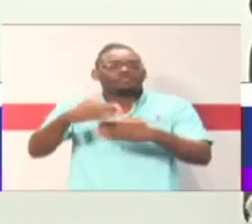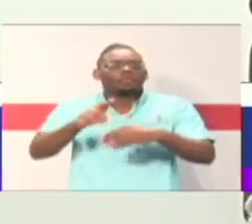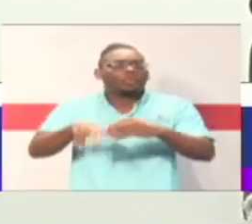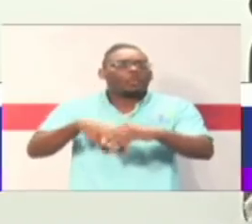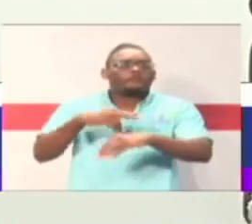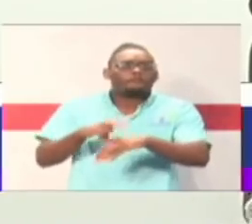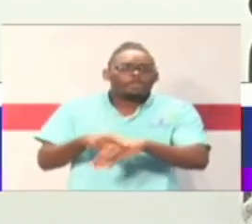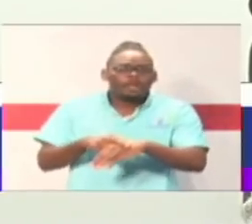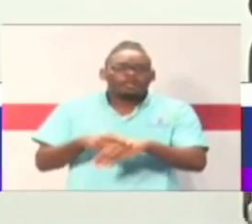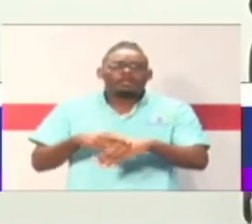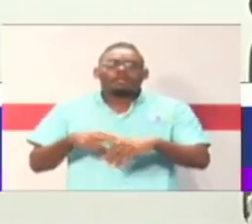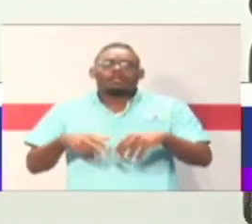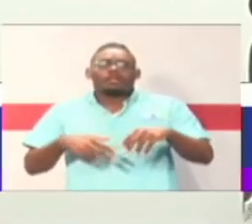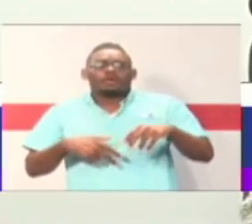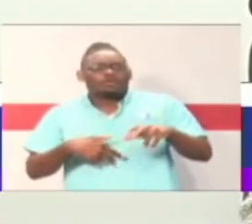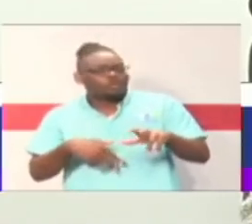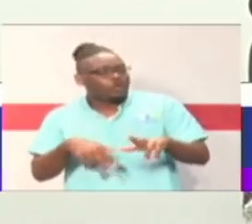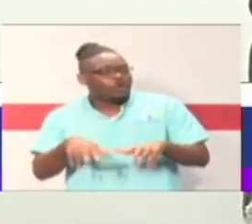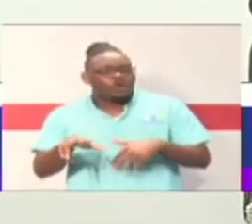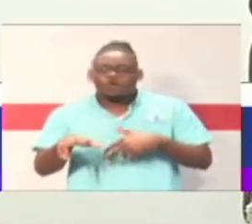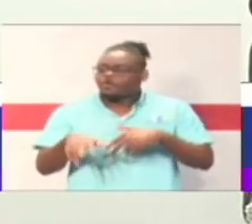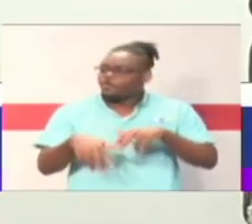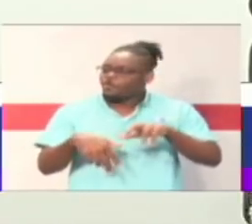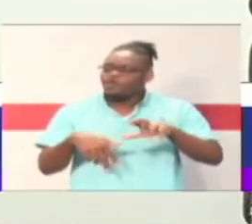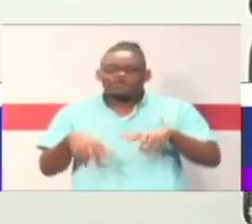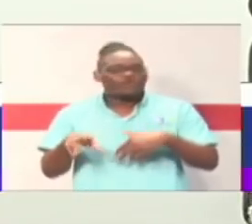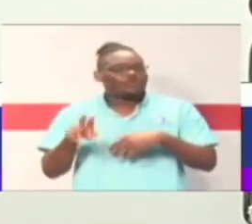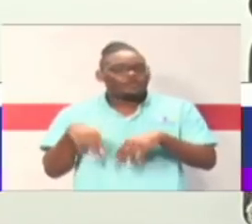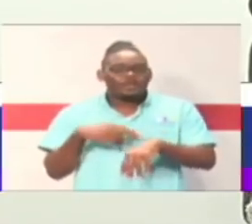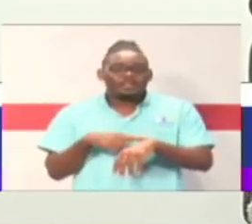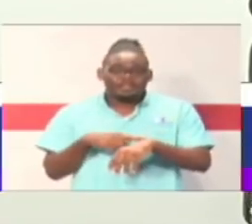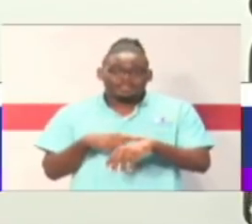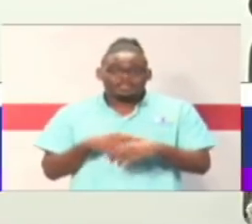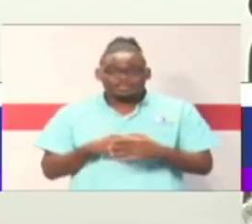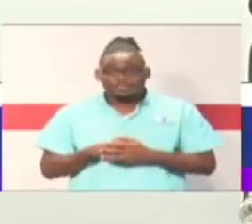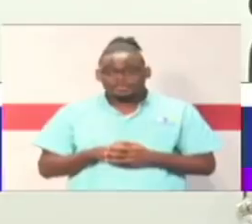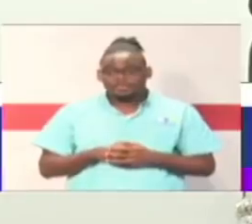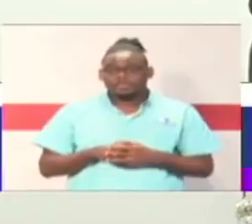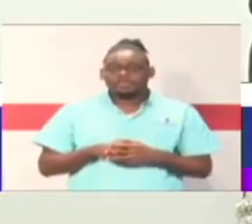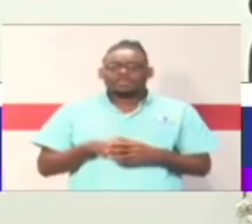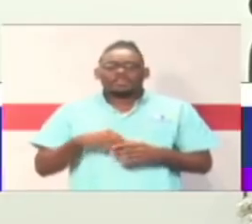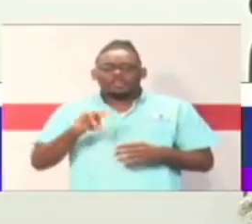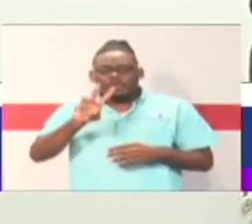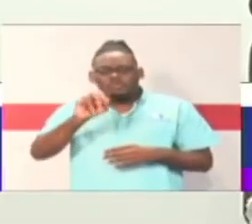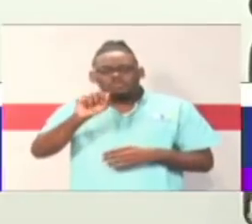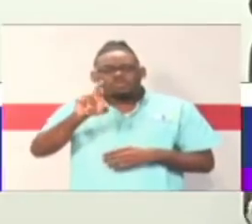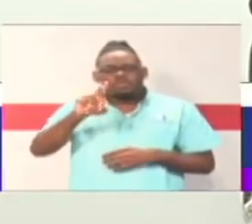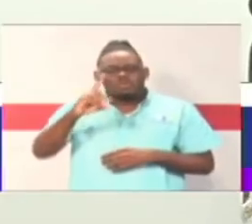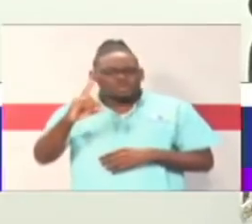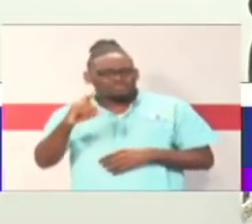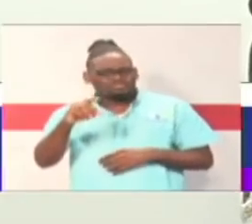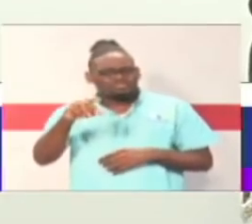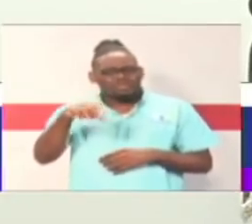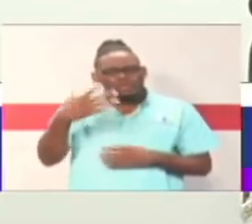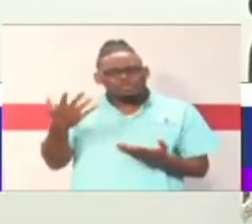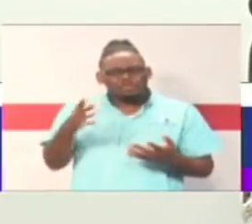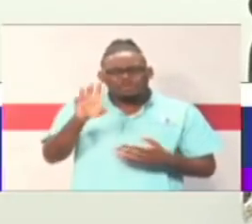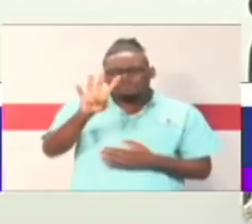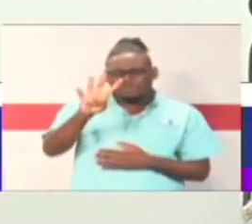level beds, tends to be somewhere on or around 40%, and that's been ongoing for about 6 weeks